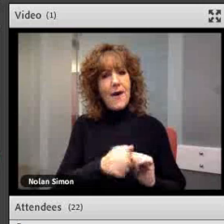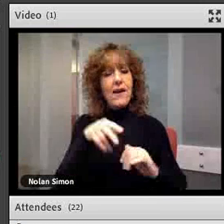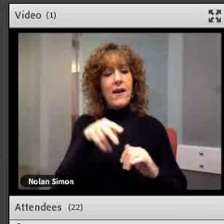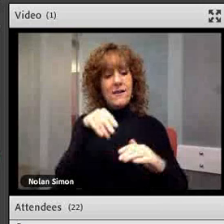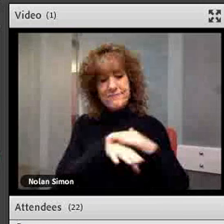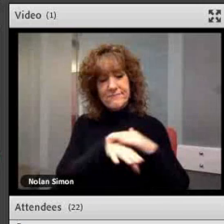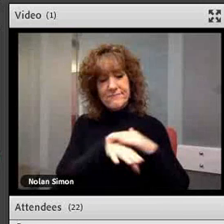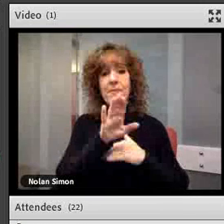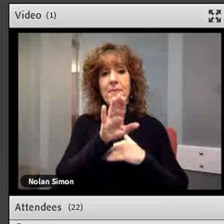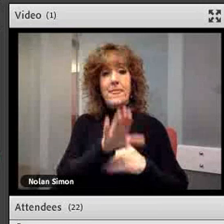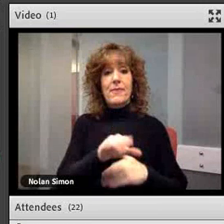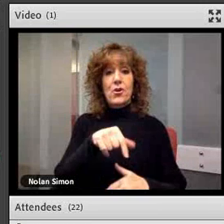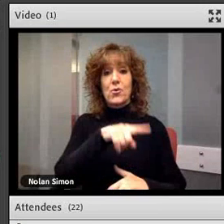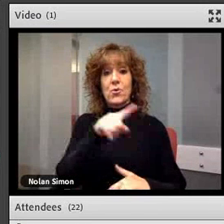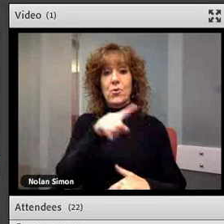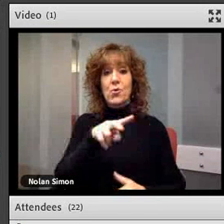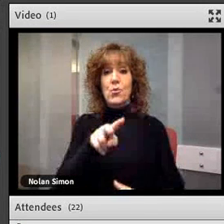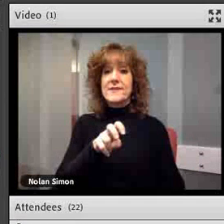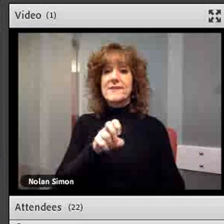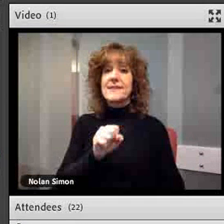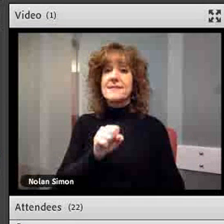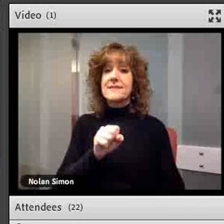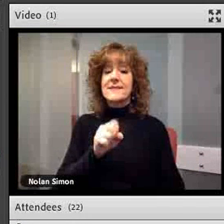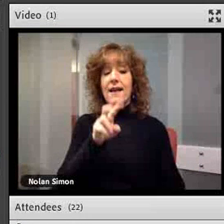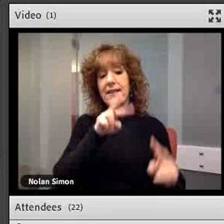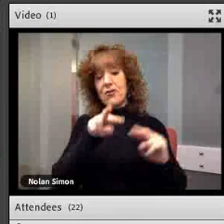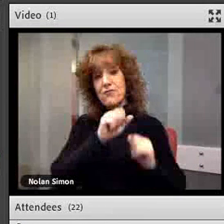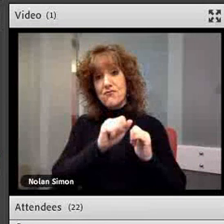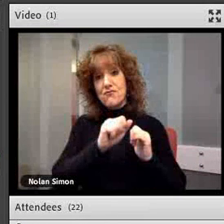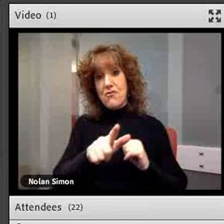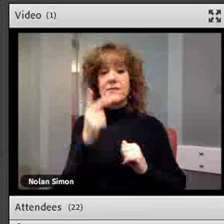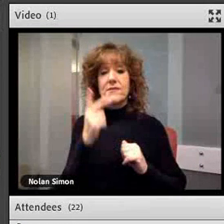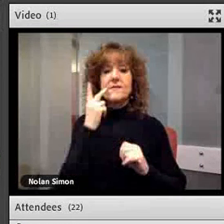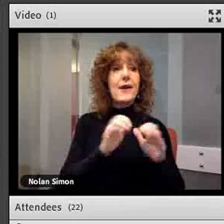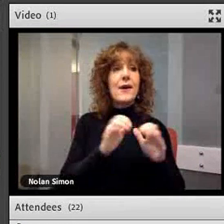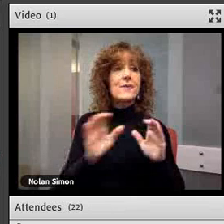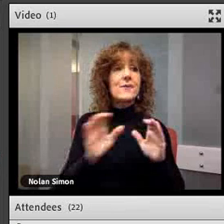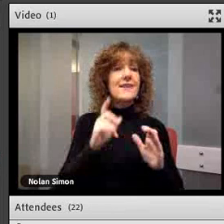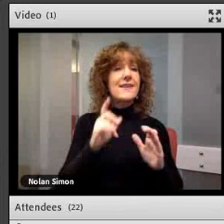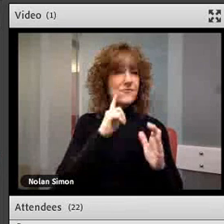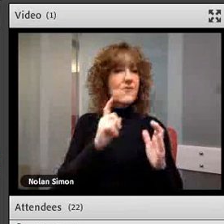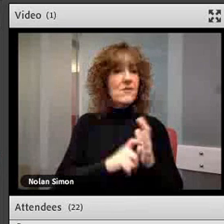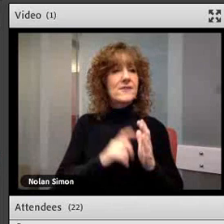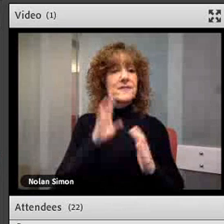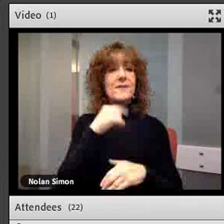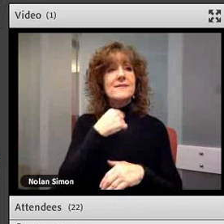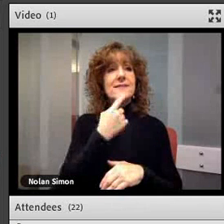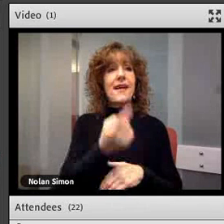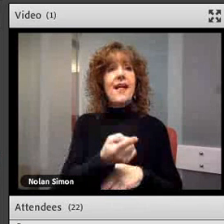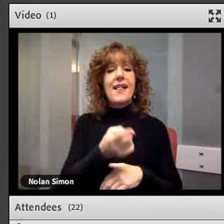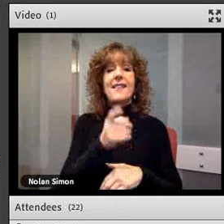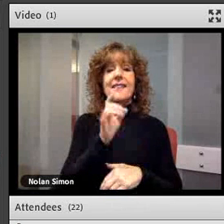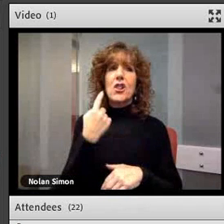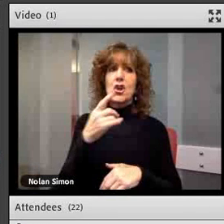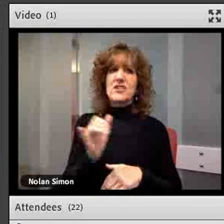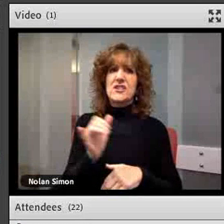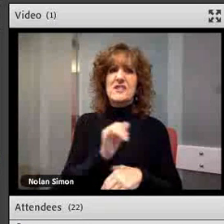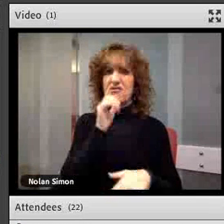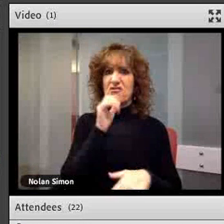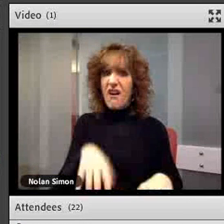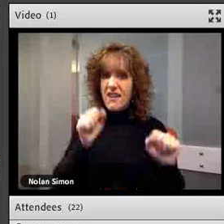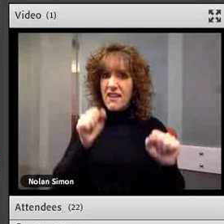Scarlett's quizzes and look at the quizzes, and I can also see how she did. Notice it tells, so these, it looks like she didn't